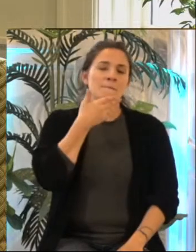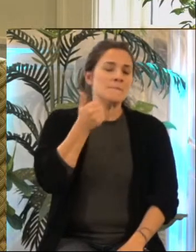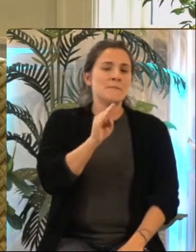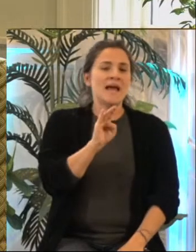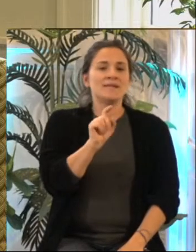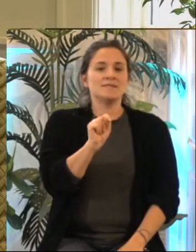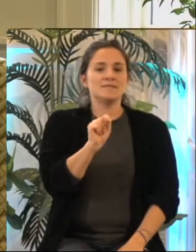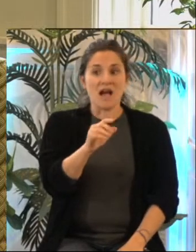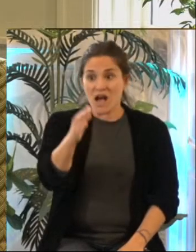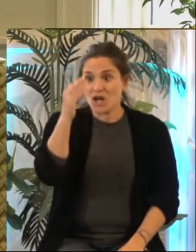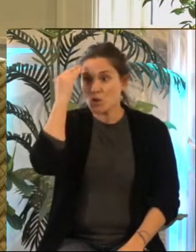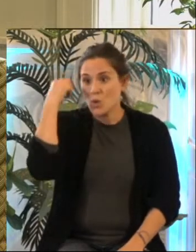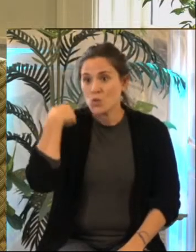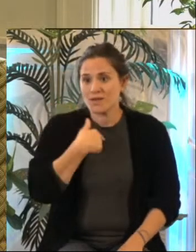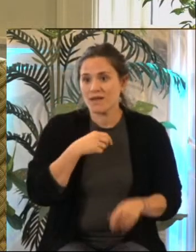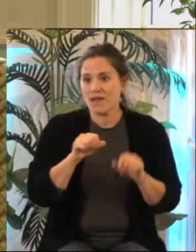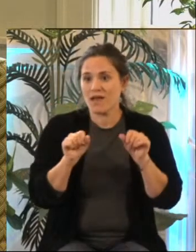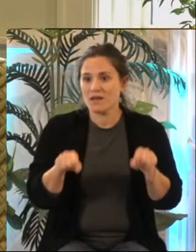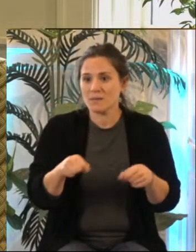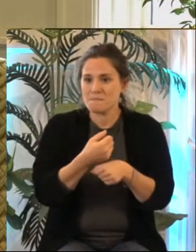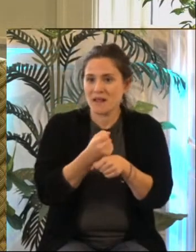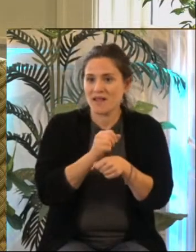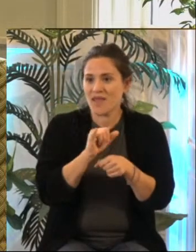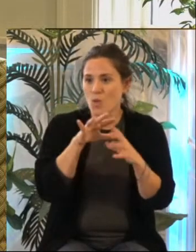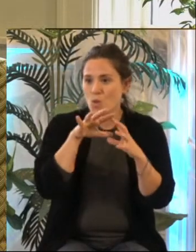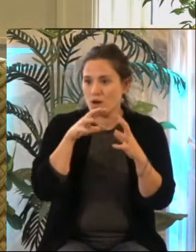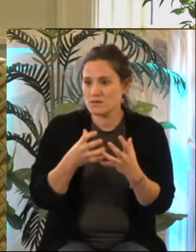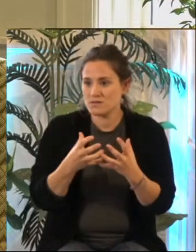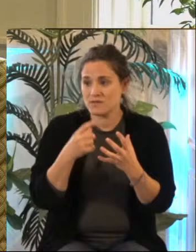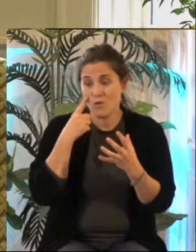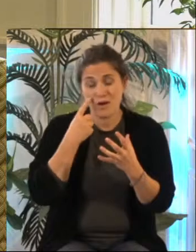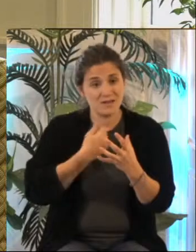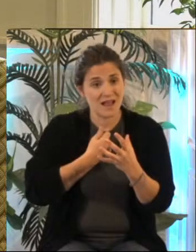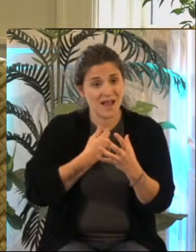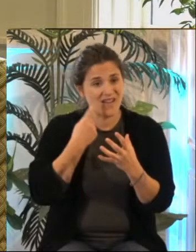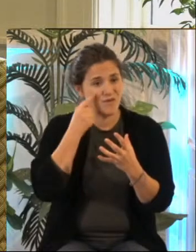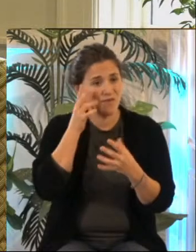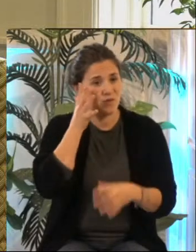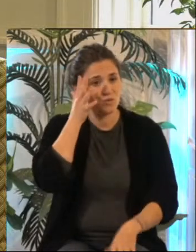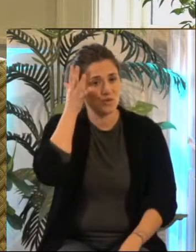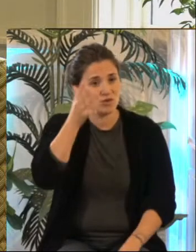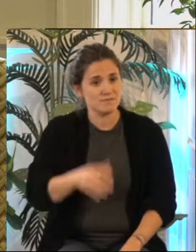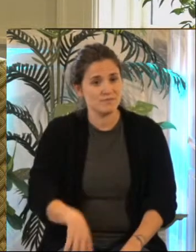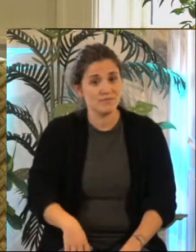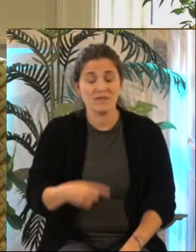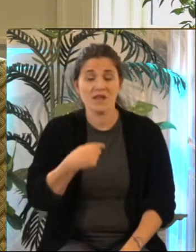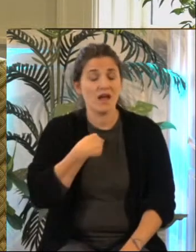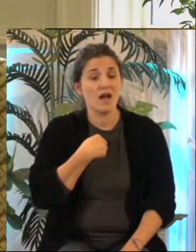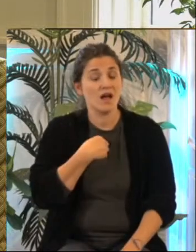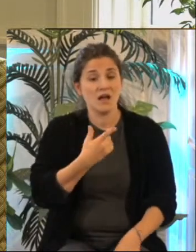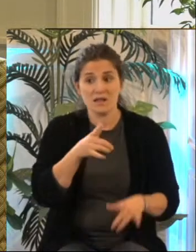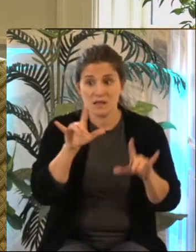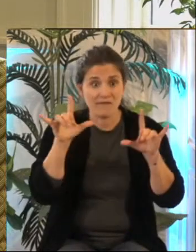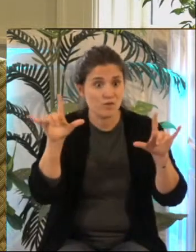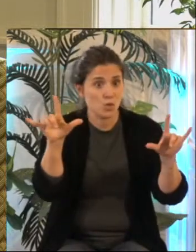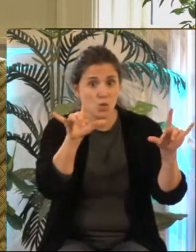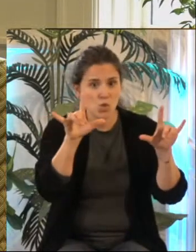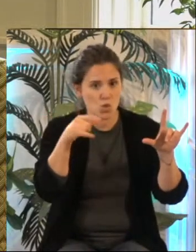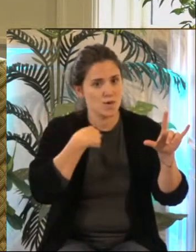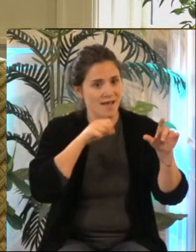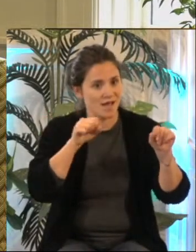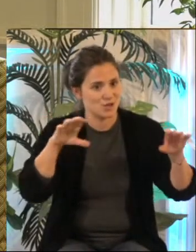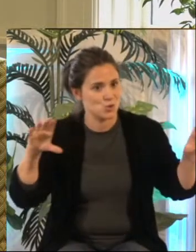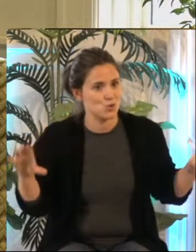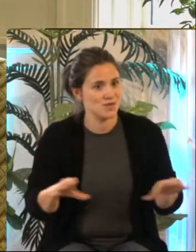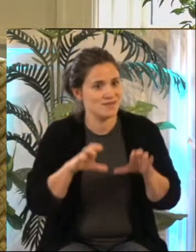we can manifest such a world for ourselves, for future generations. And I just want to say, I love you. We can do this.